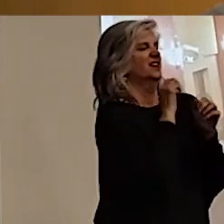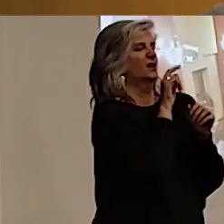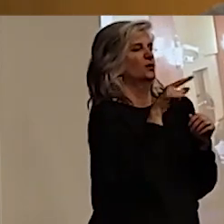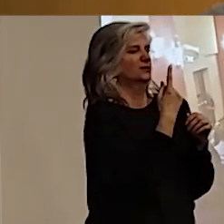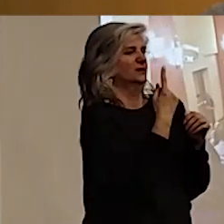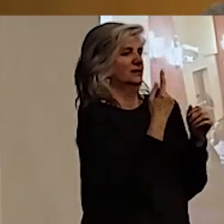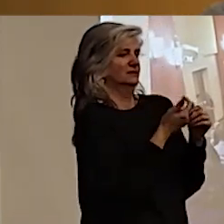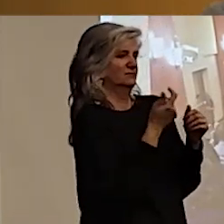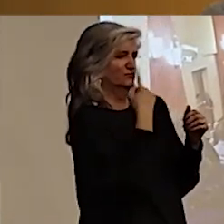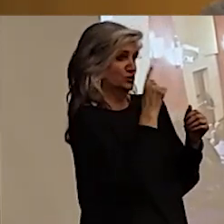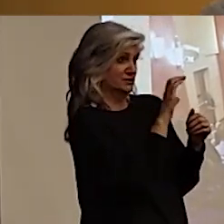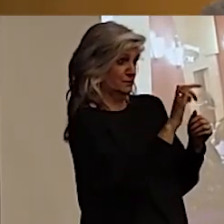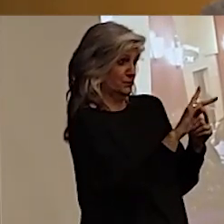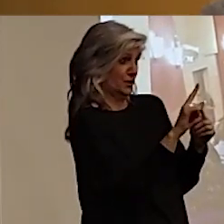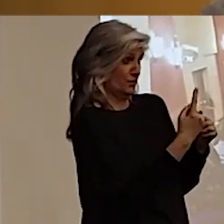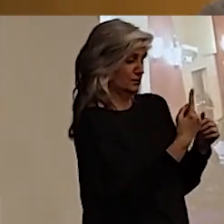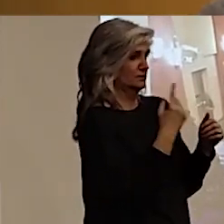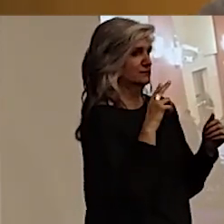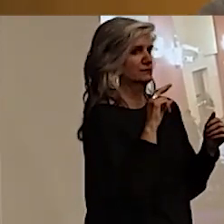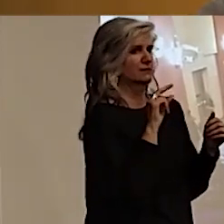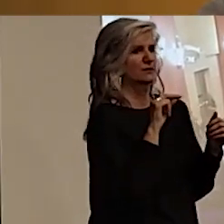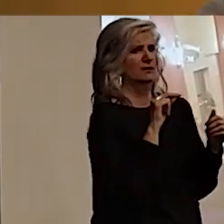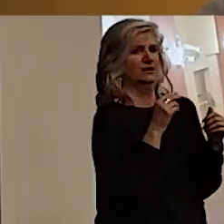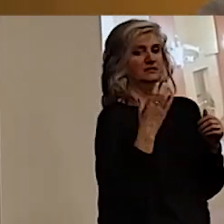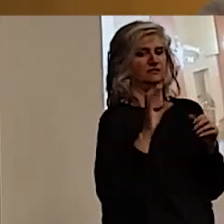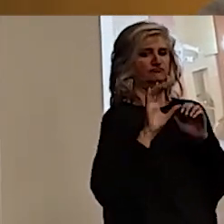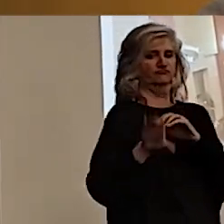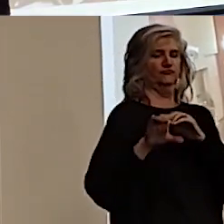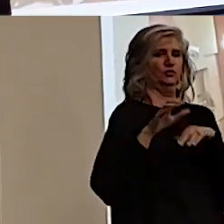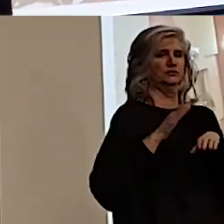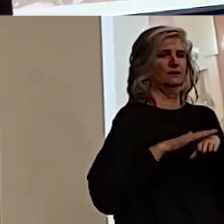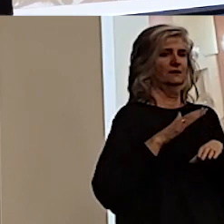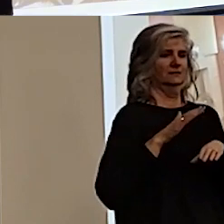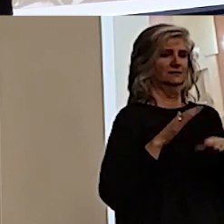for CenterPoint while shoving all that risk onto consumers.